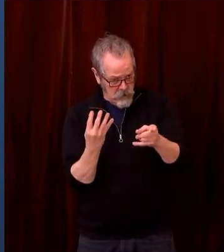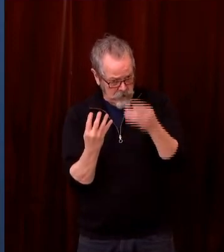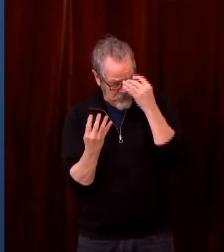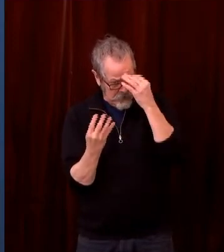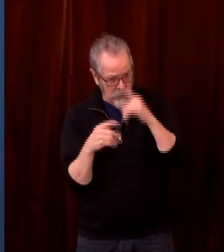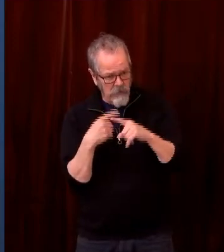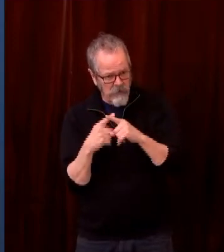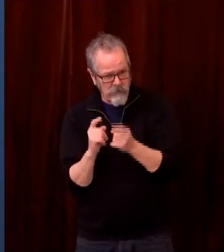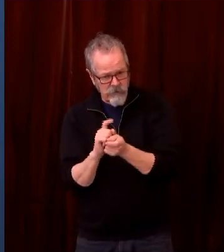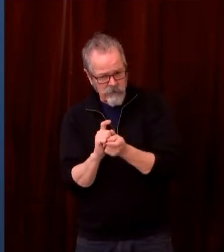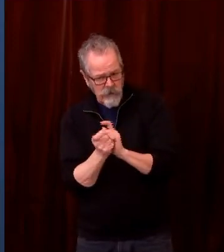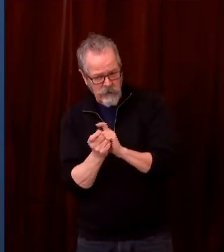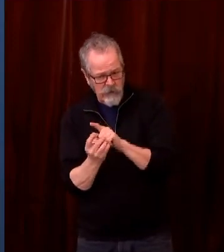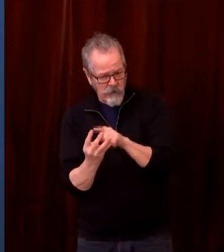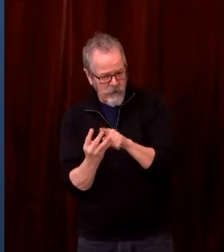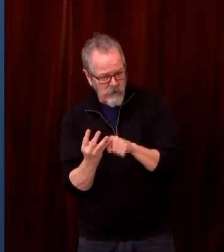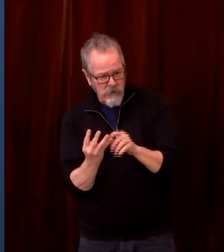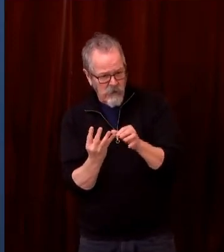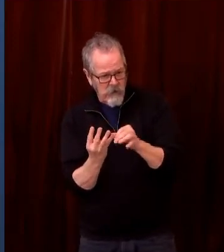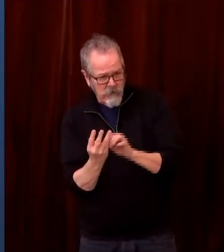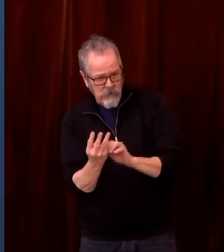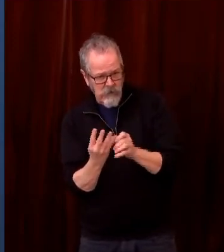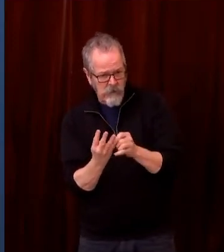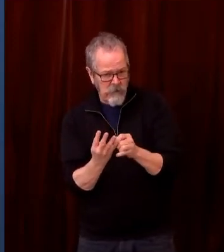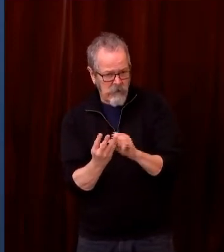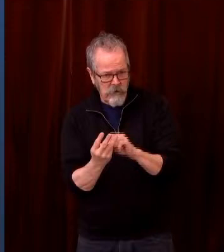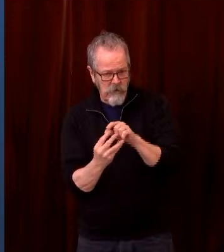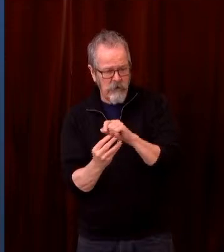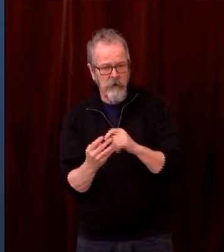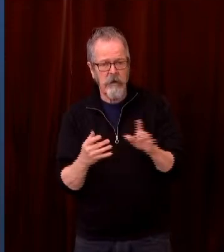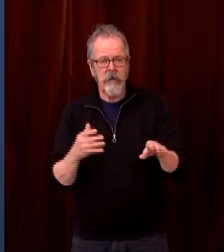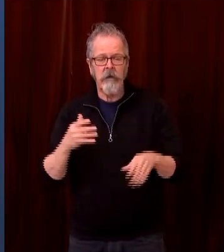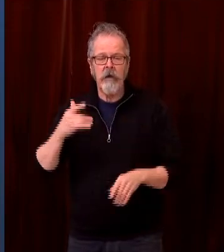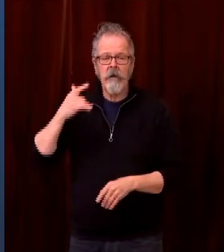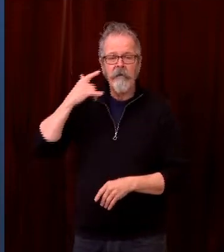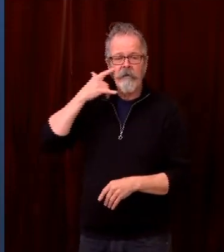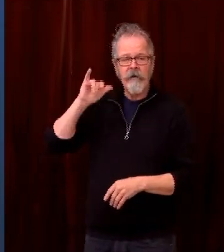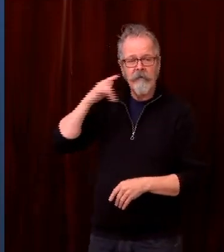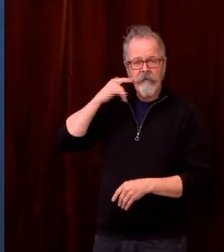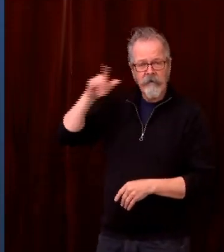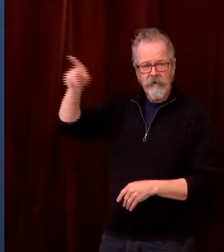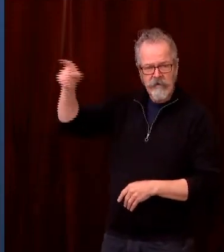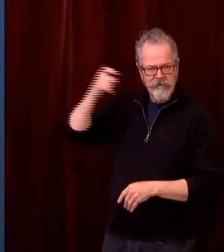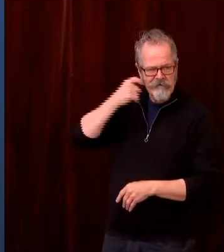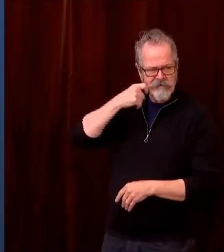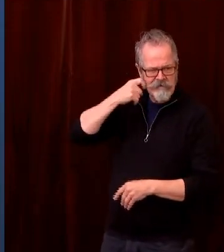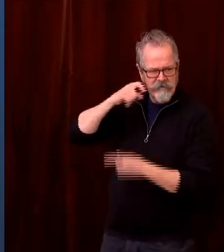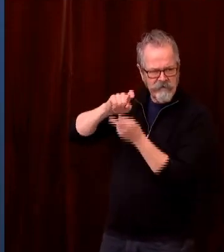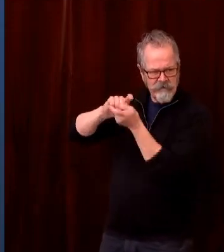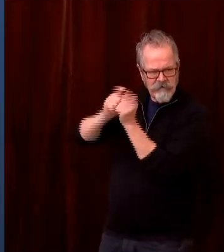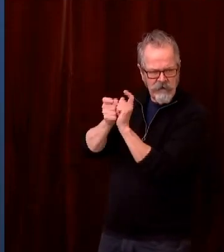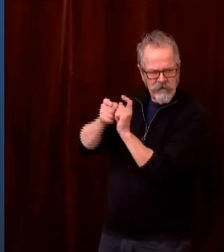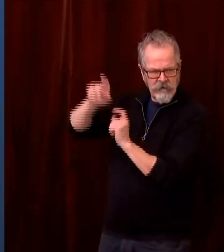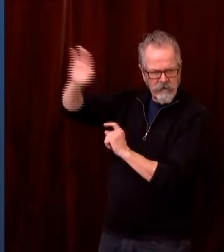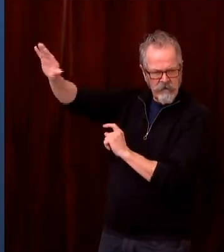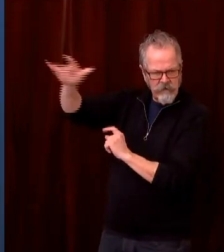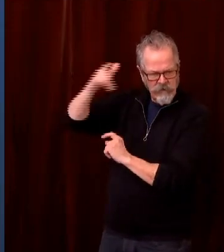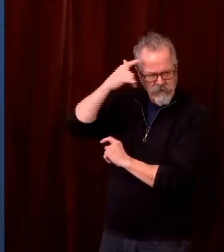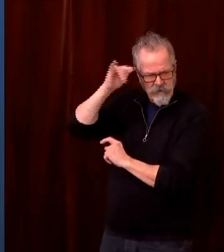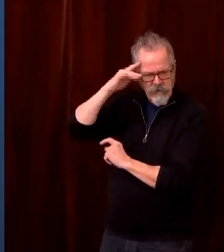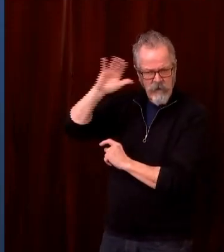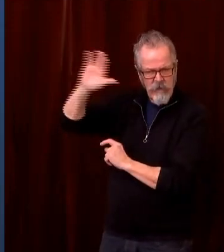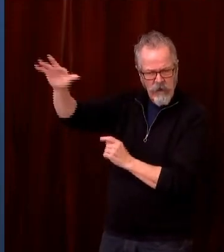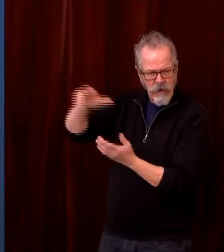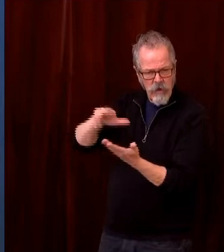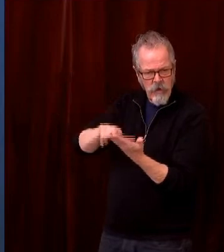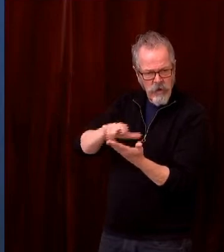capacity. As we look across the state, all but one of the regions is meeting that ICU capacity threshold